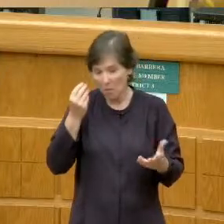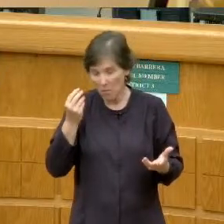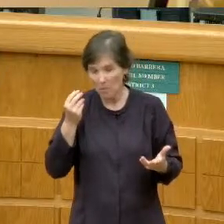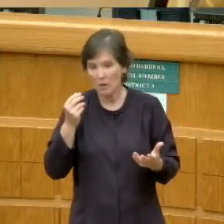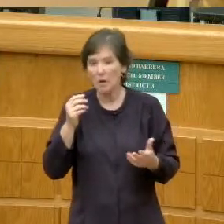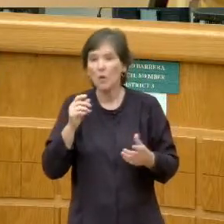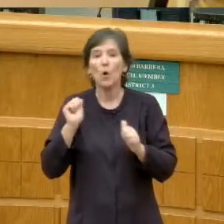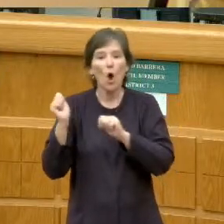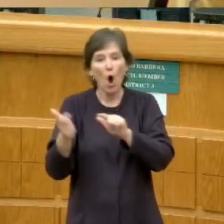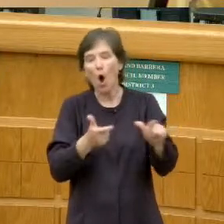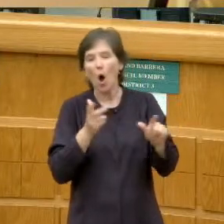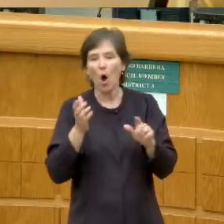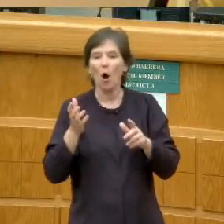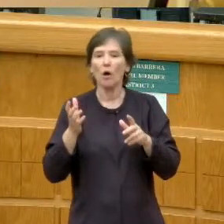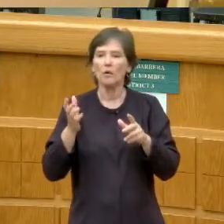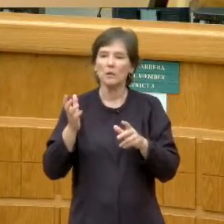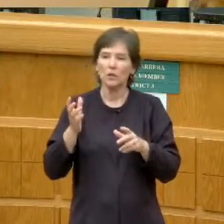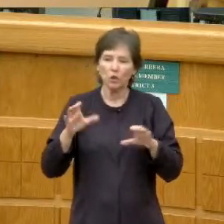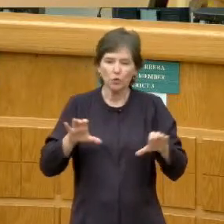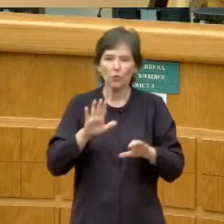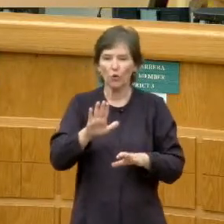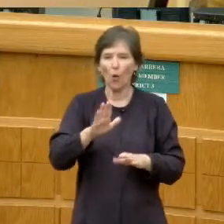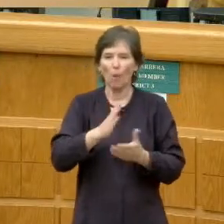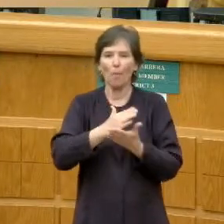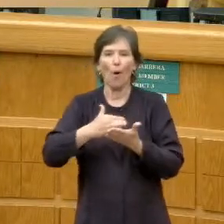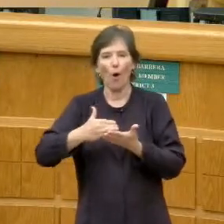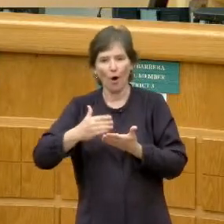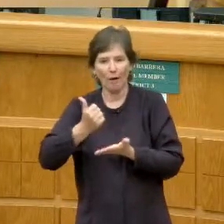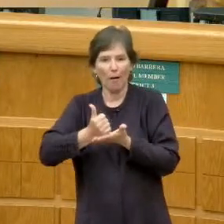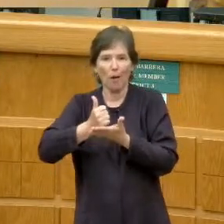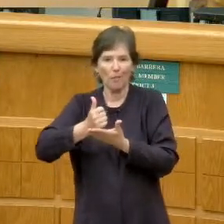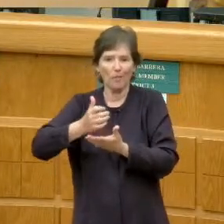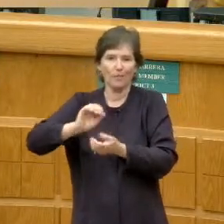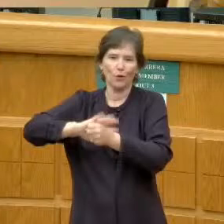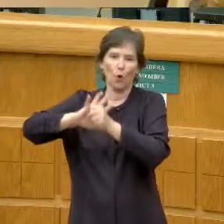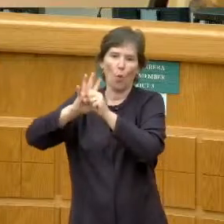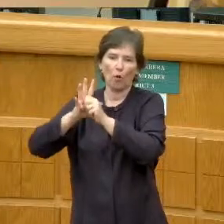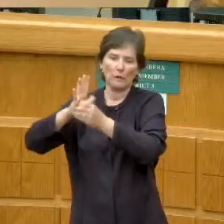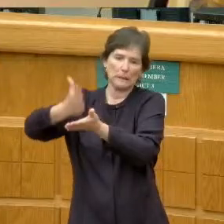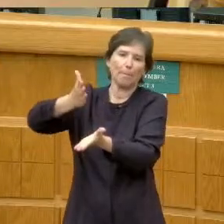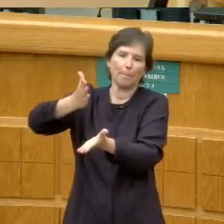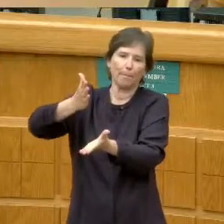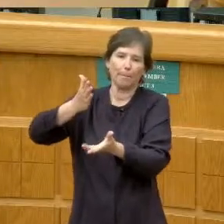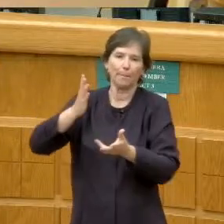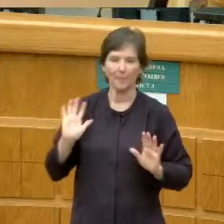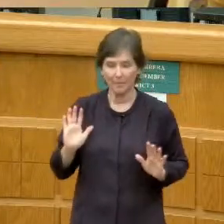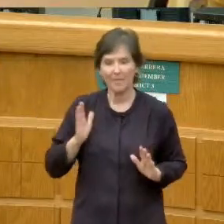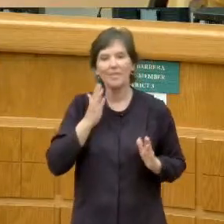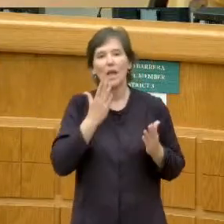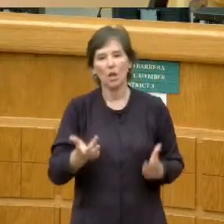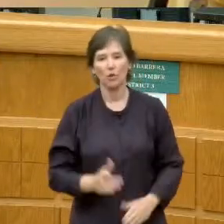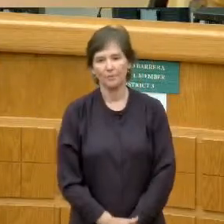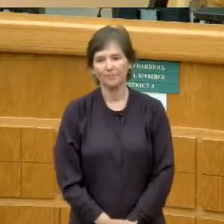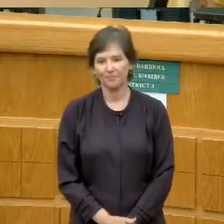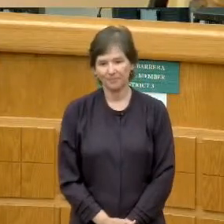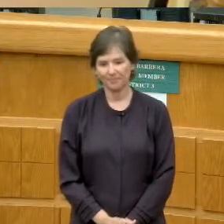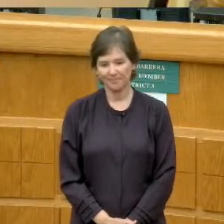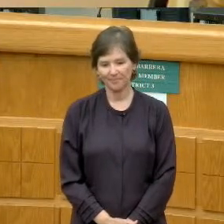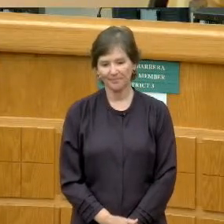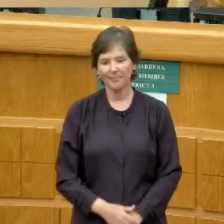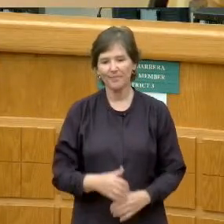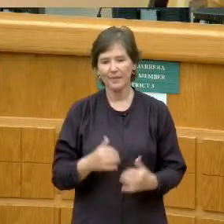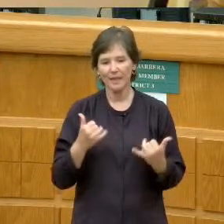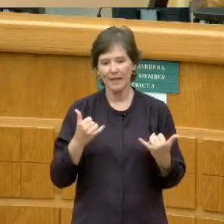the virus. Stay ready, stay well, and as always, stay informed. Thank you. Quiero